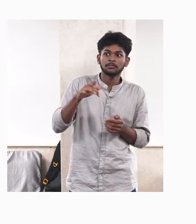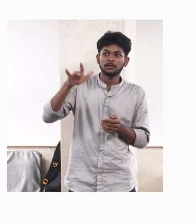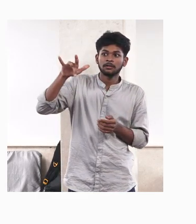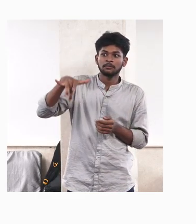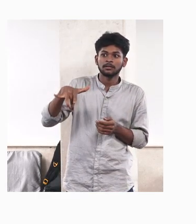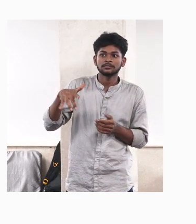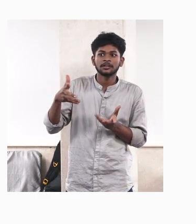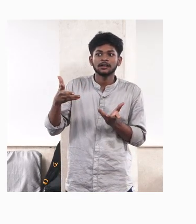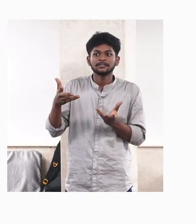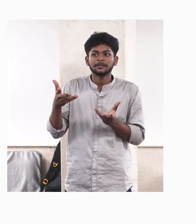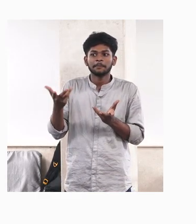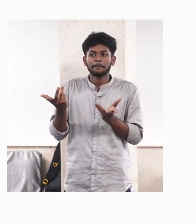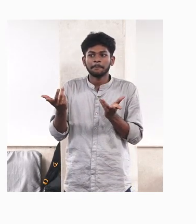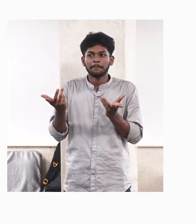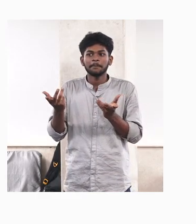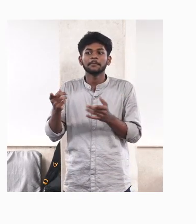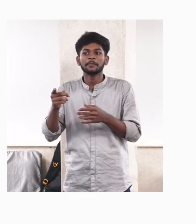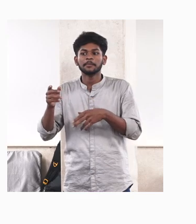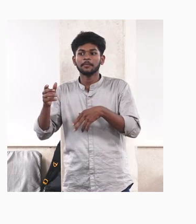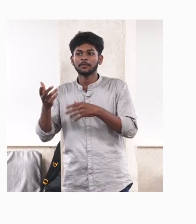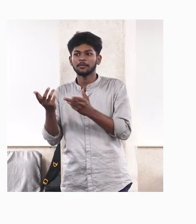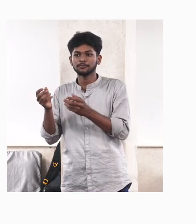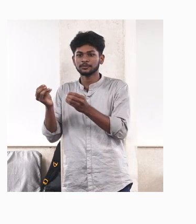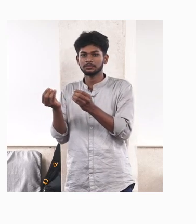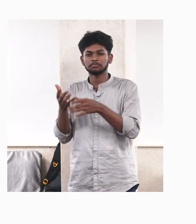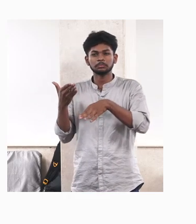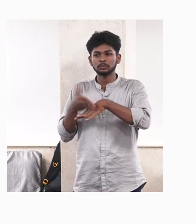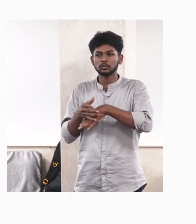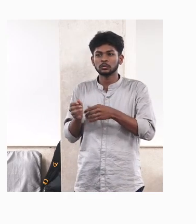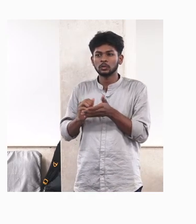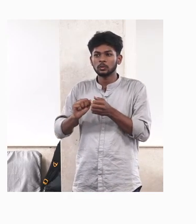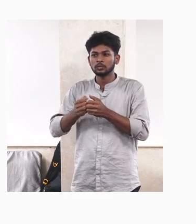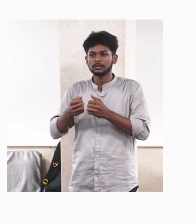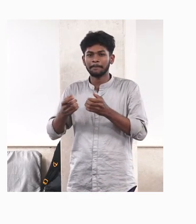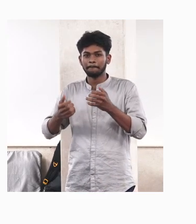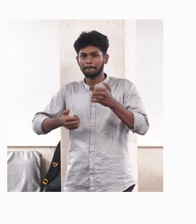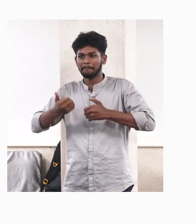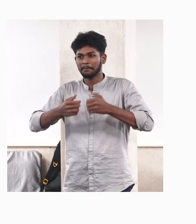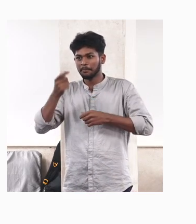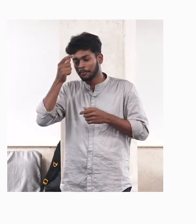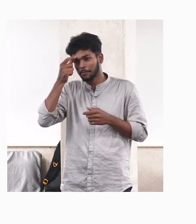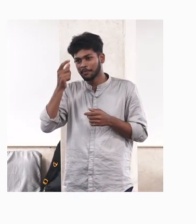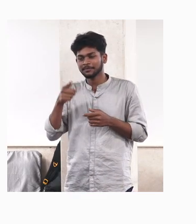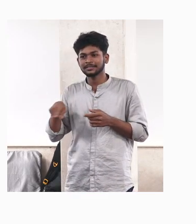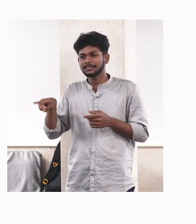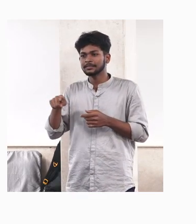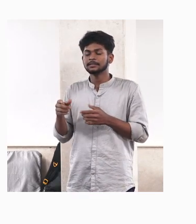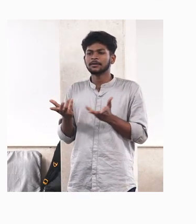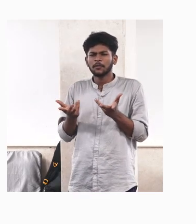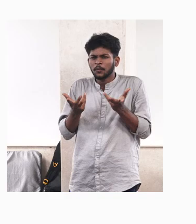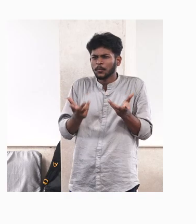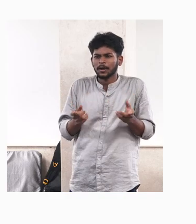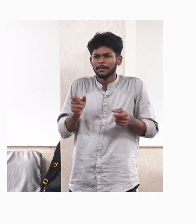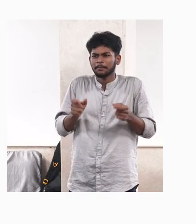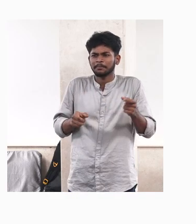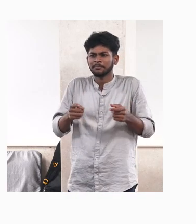such, as was defined this morning, robust and complex system like Trieste, why you